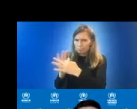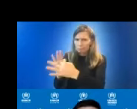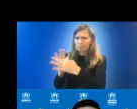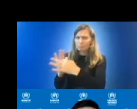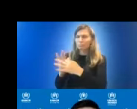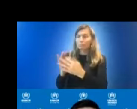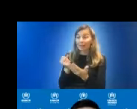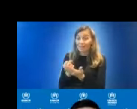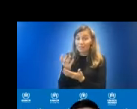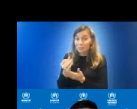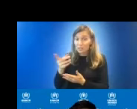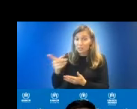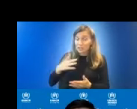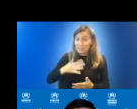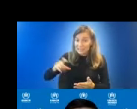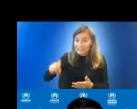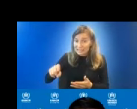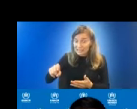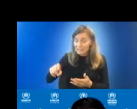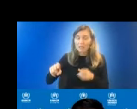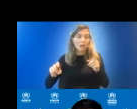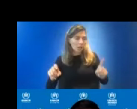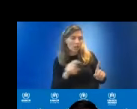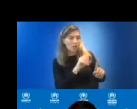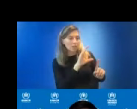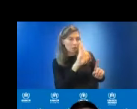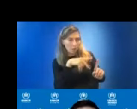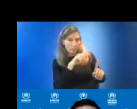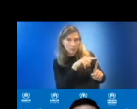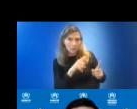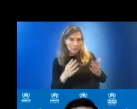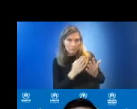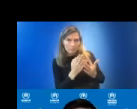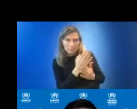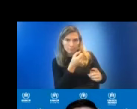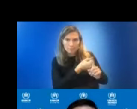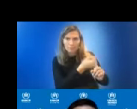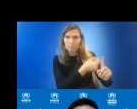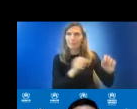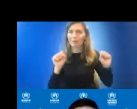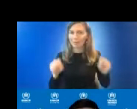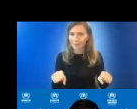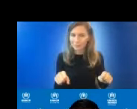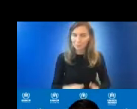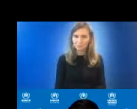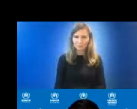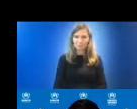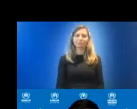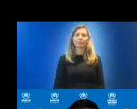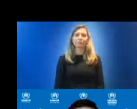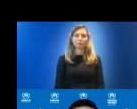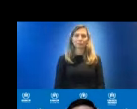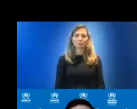need to advocate through the CRPD. And I think an important thing also that we want to encourage, and we're continuing